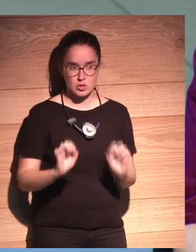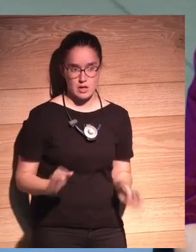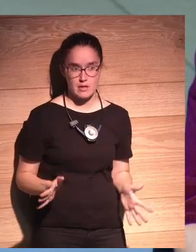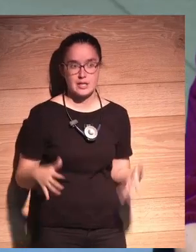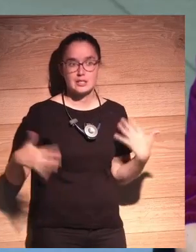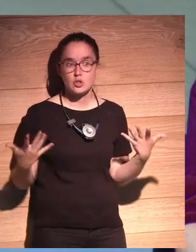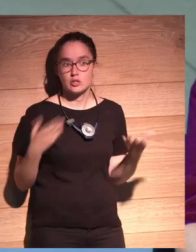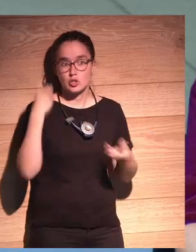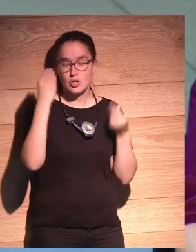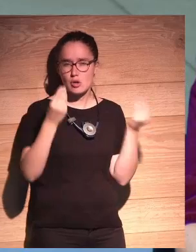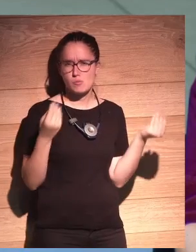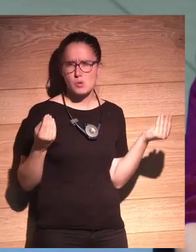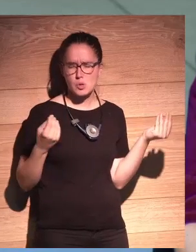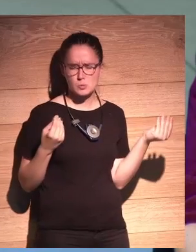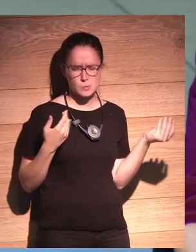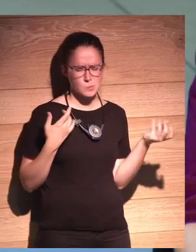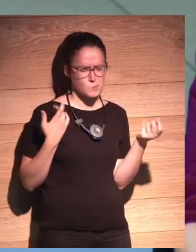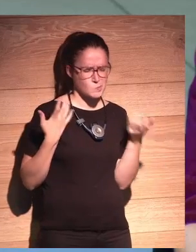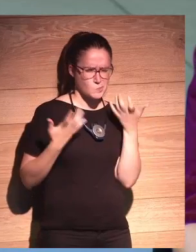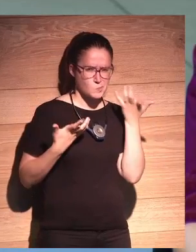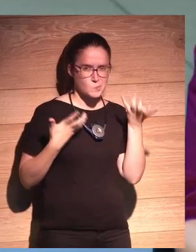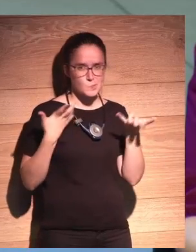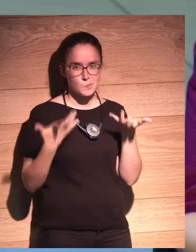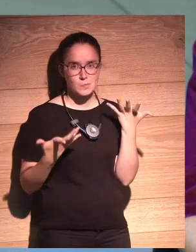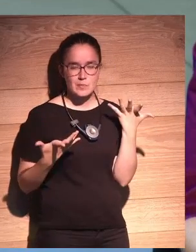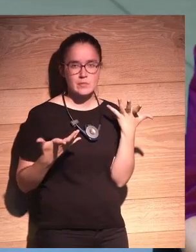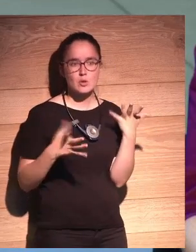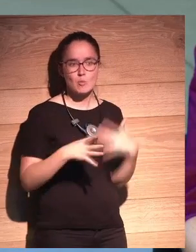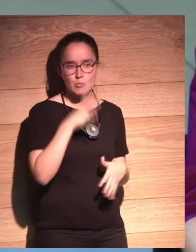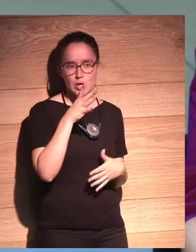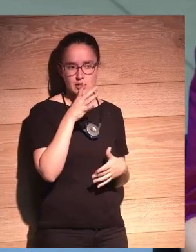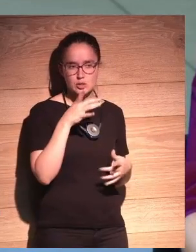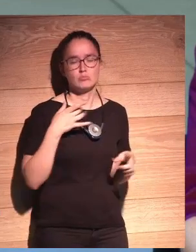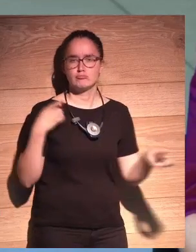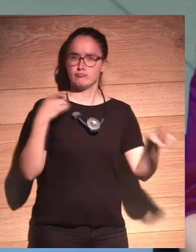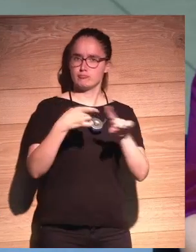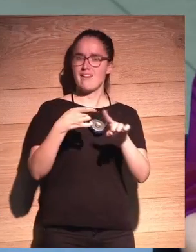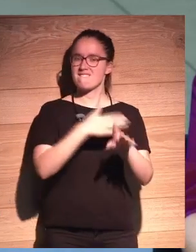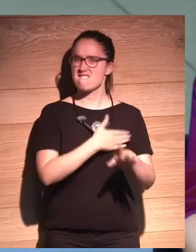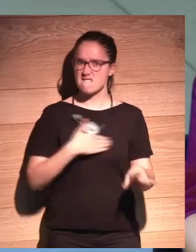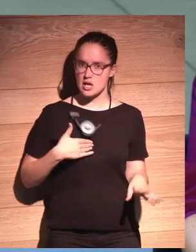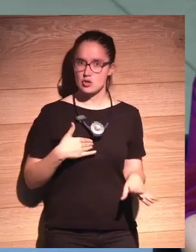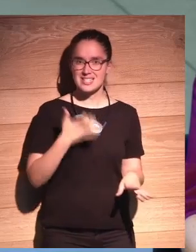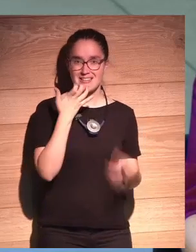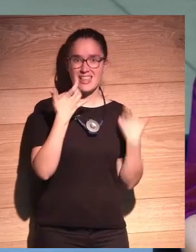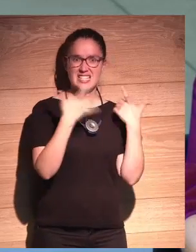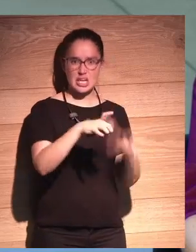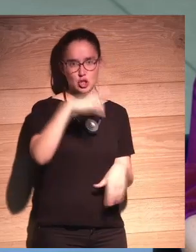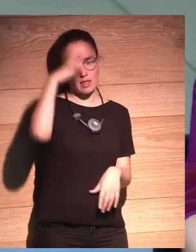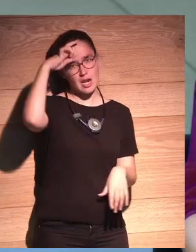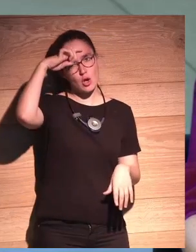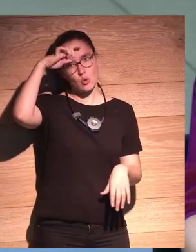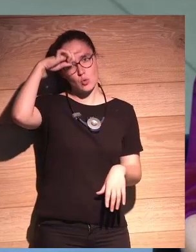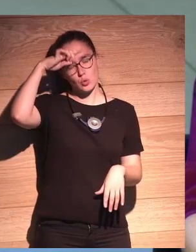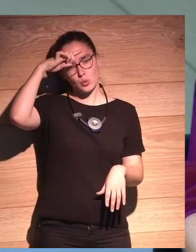we were talking about these topics. So we didn't really do much about it, and this was a bit frustrating for me. So I